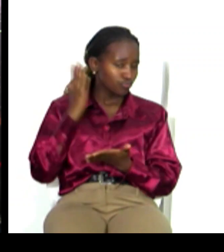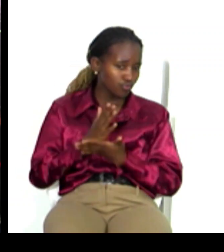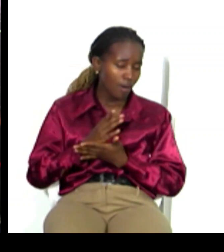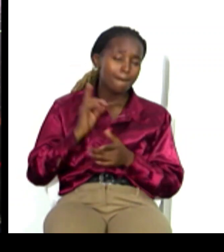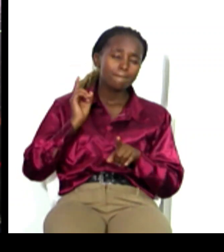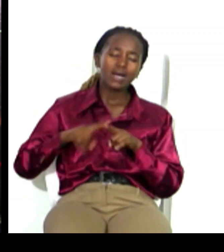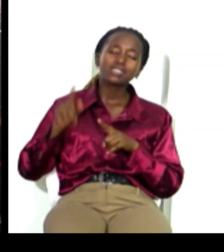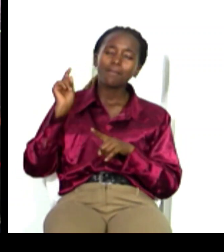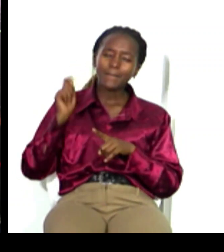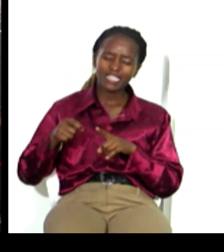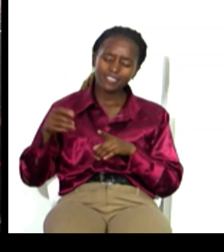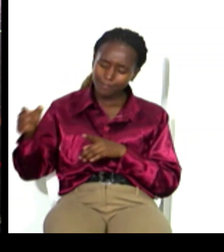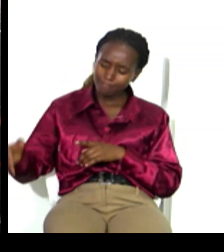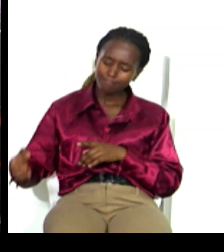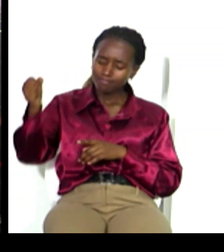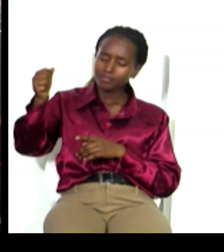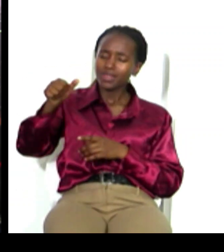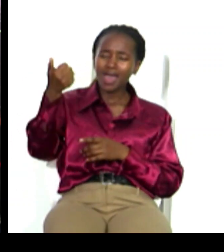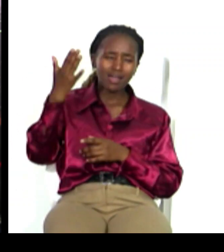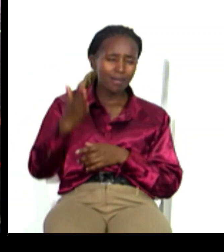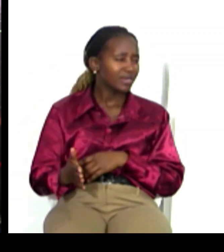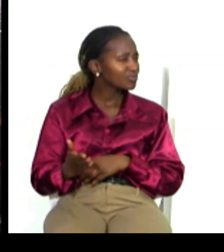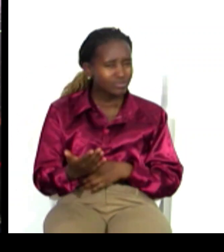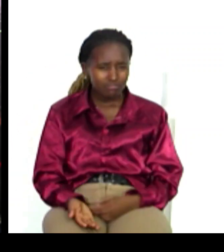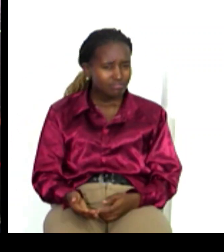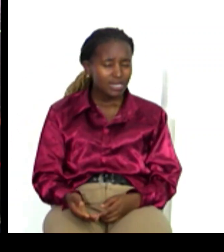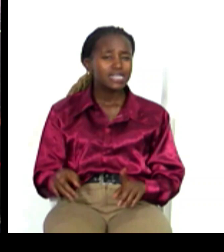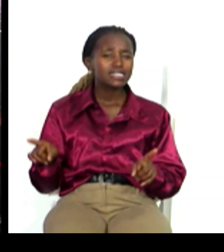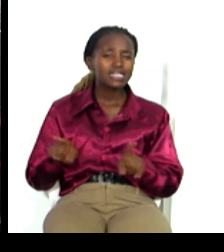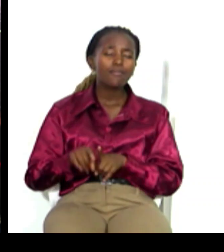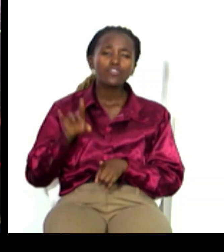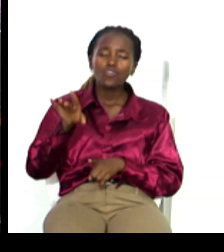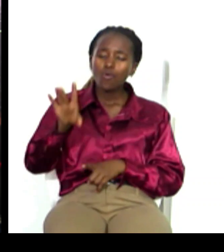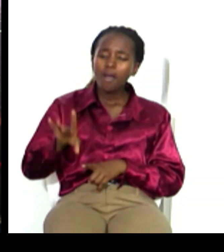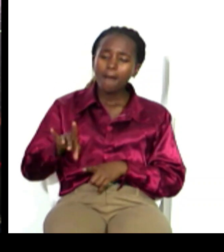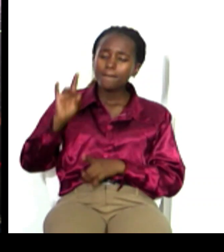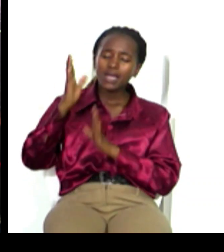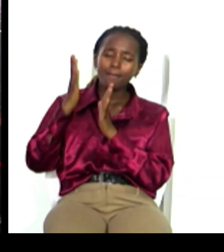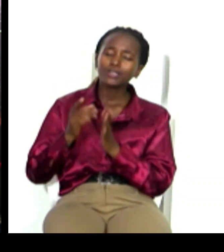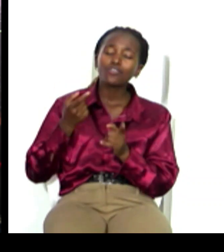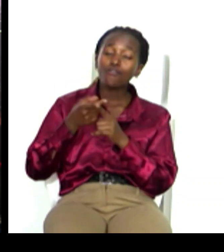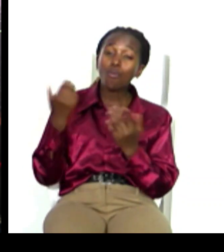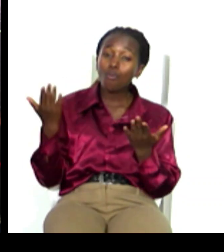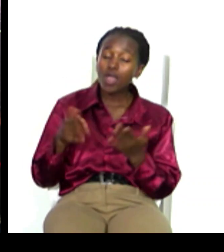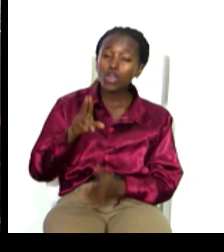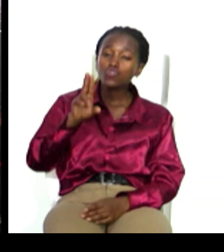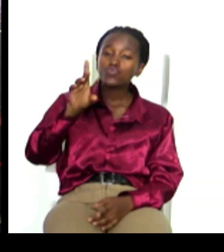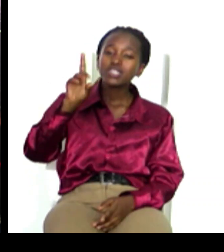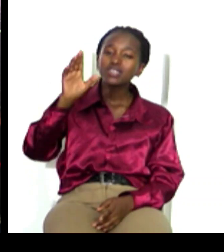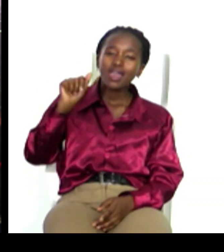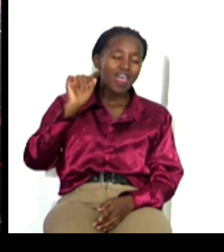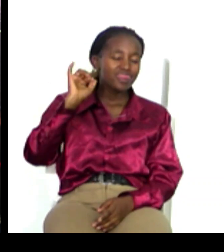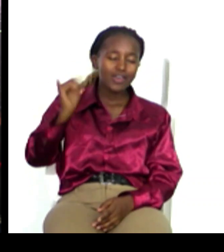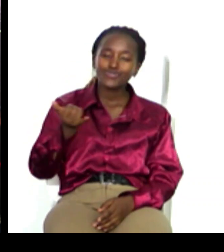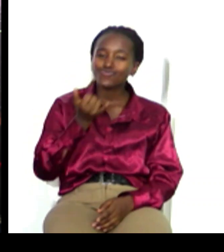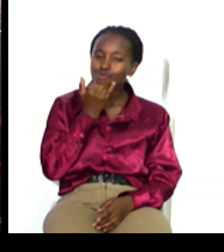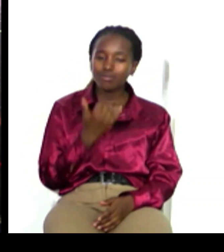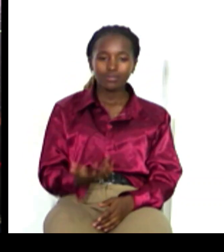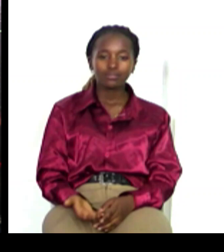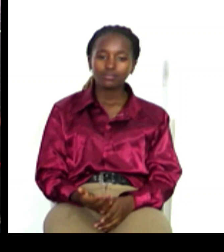endorse someone? And someone that you are endorsing, this someone from a UDA party. What does that